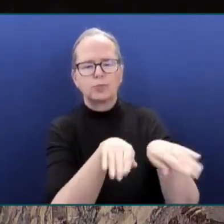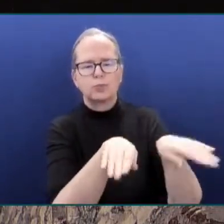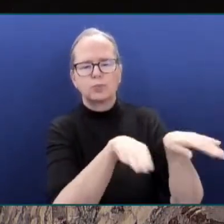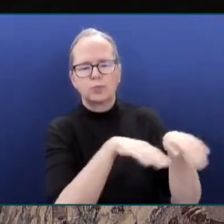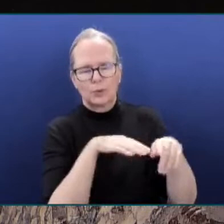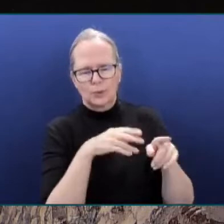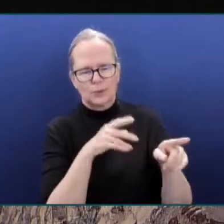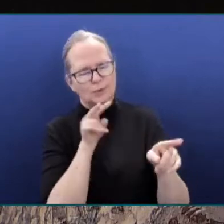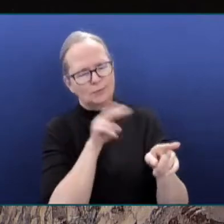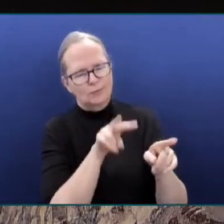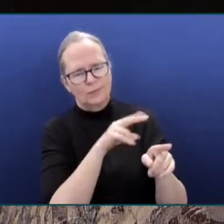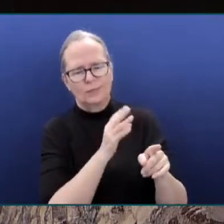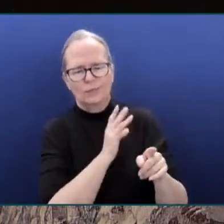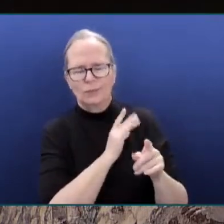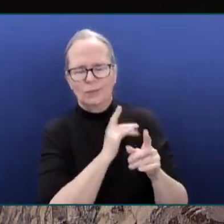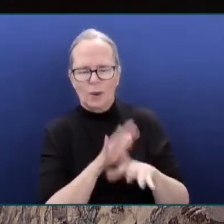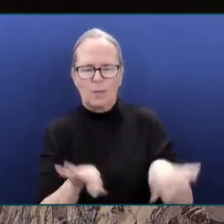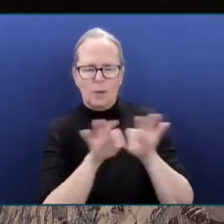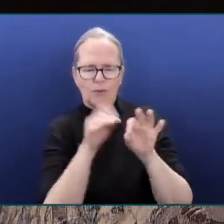all connected. Thank you.